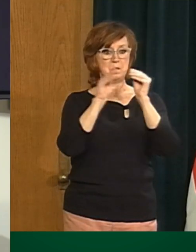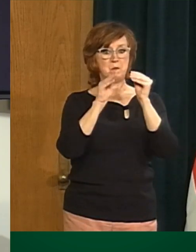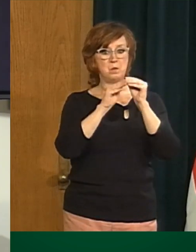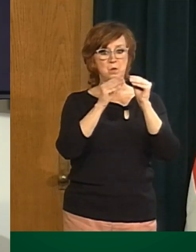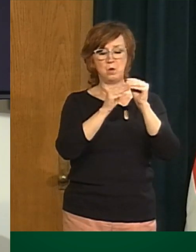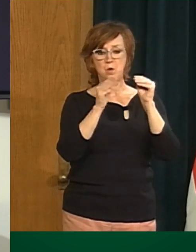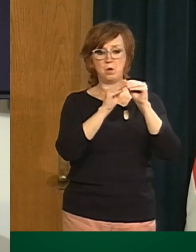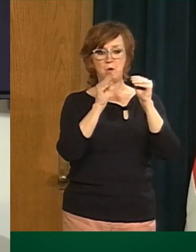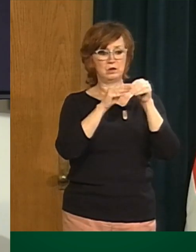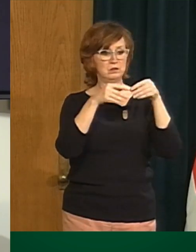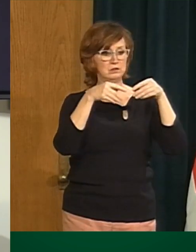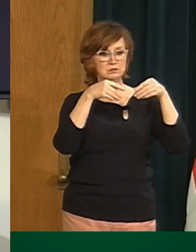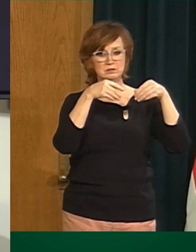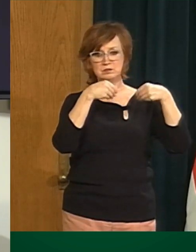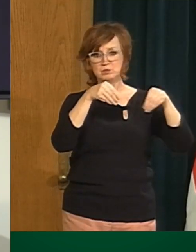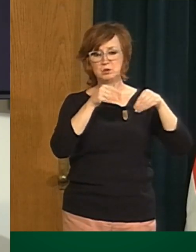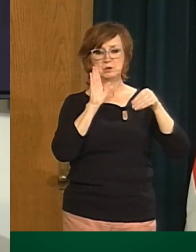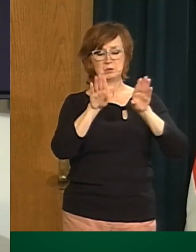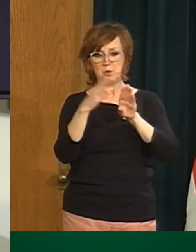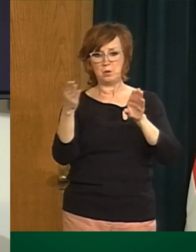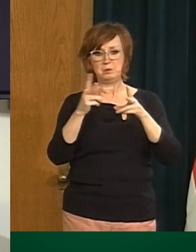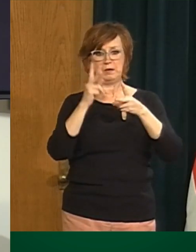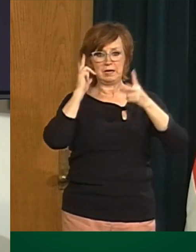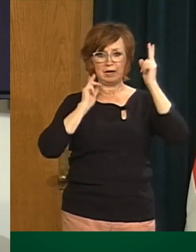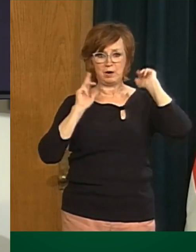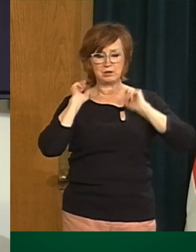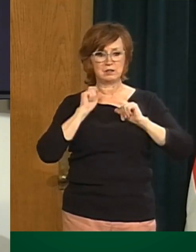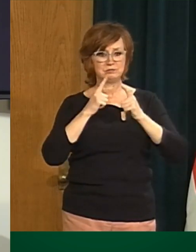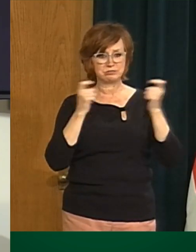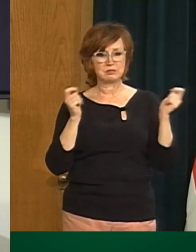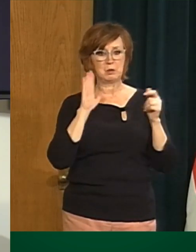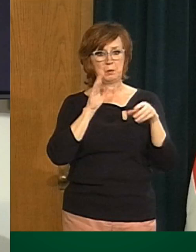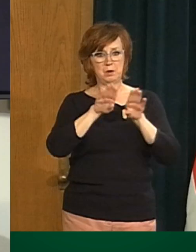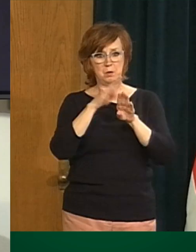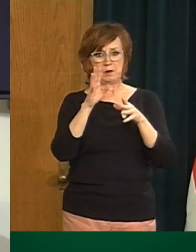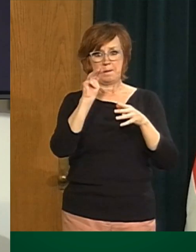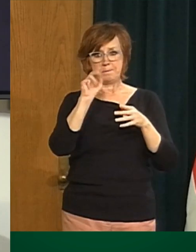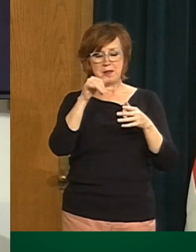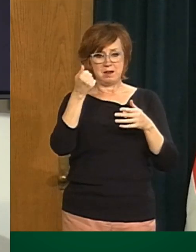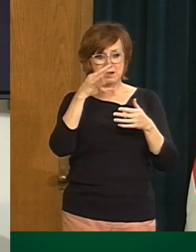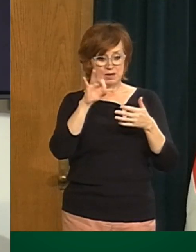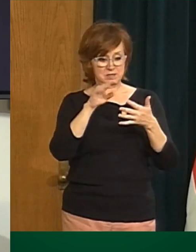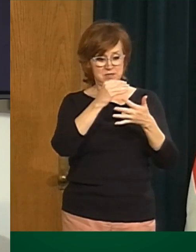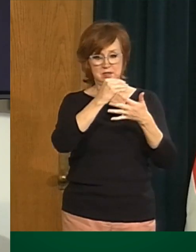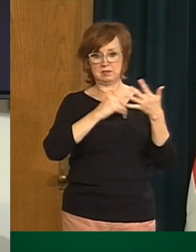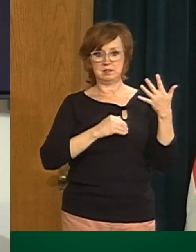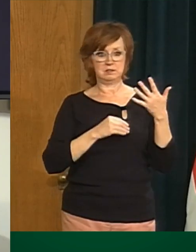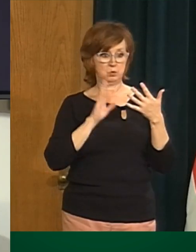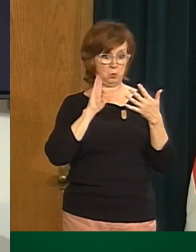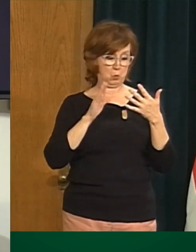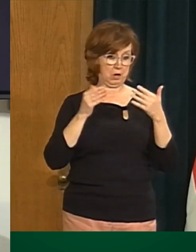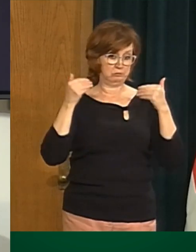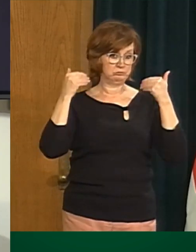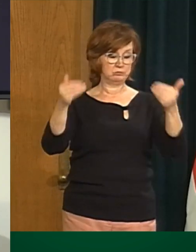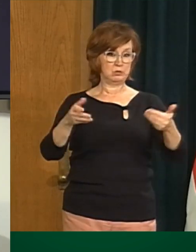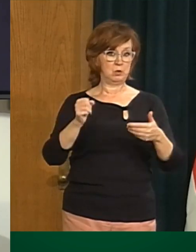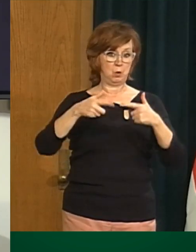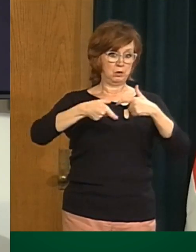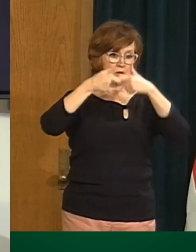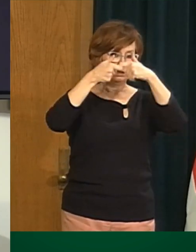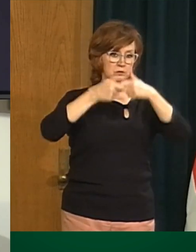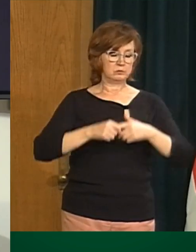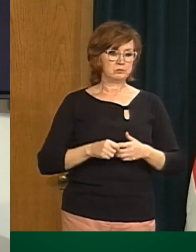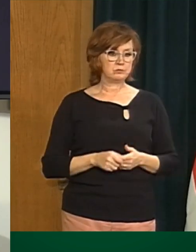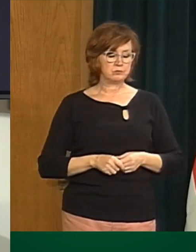we're up at about 150 active cases. So what are the conditions? What do people need to know about whether you'll reconsider this or pause it or move